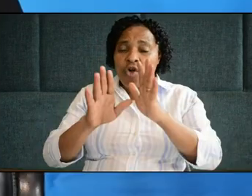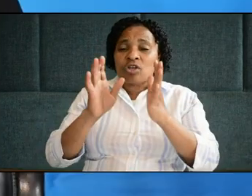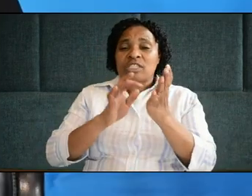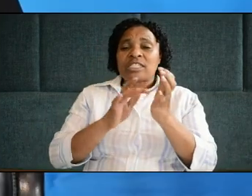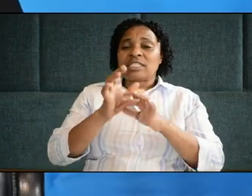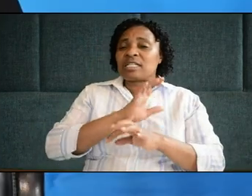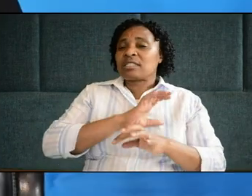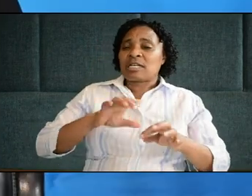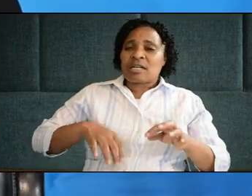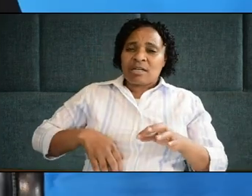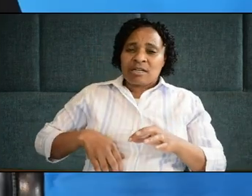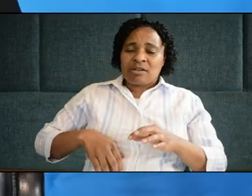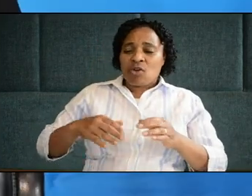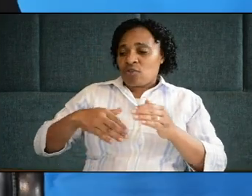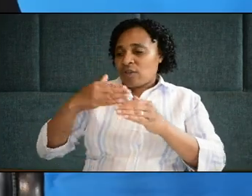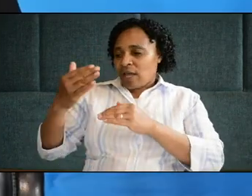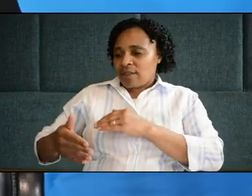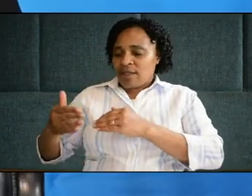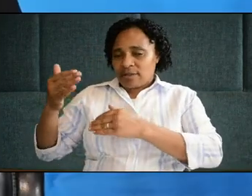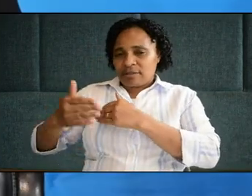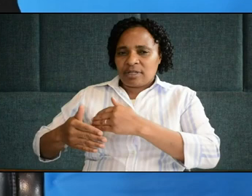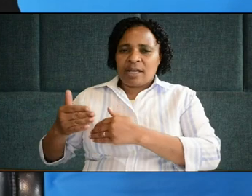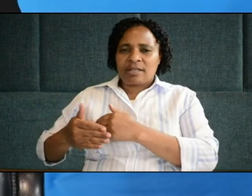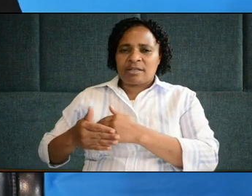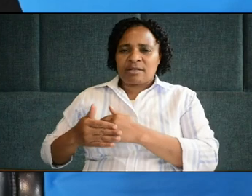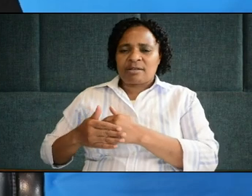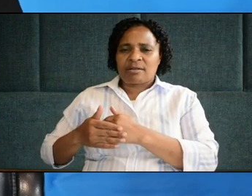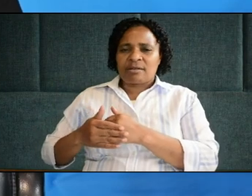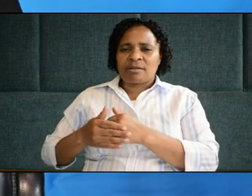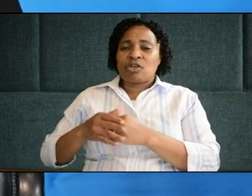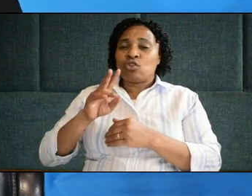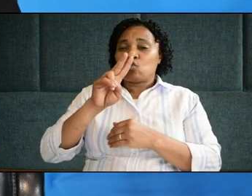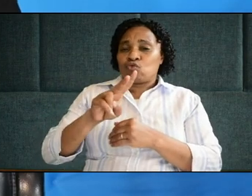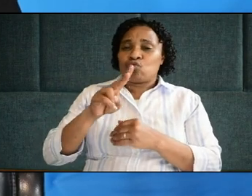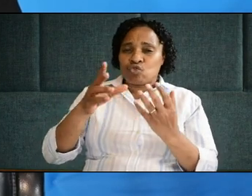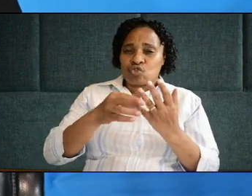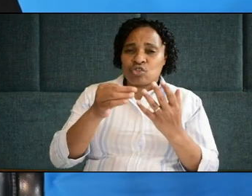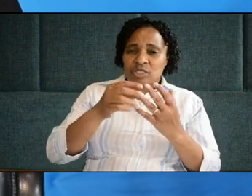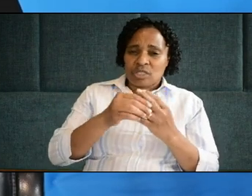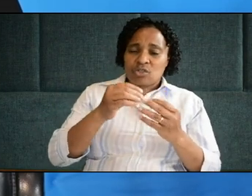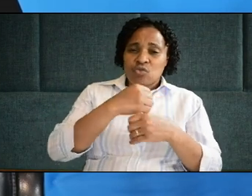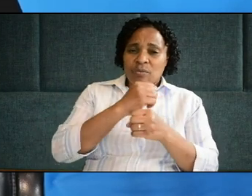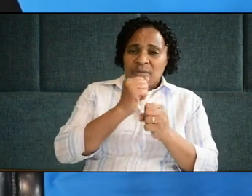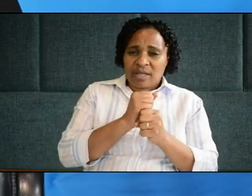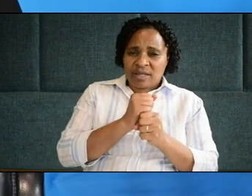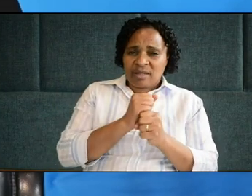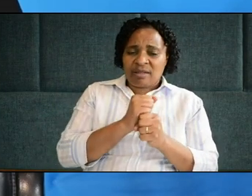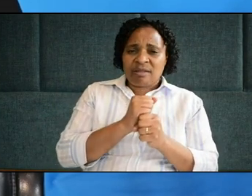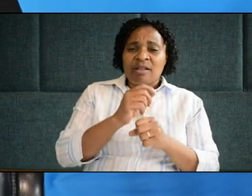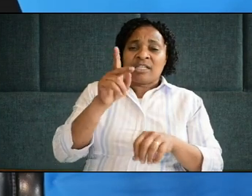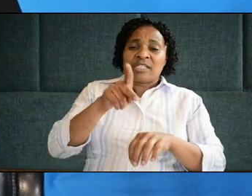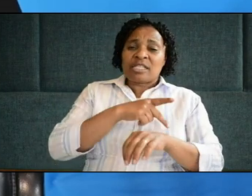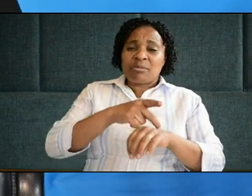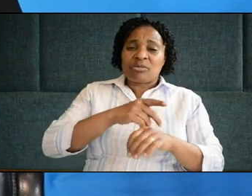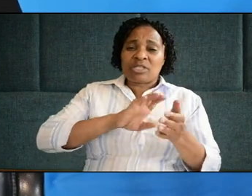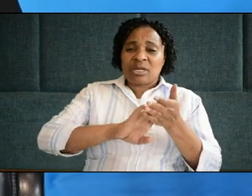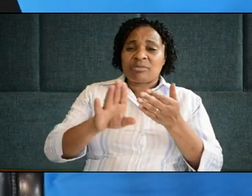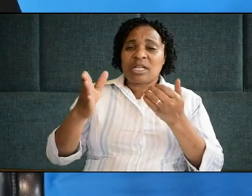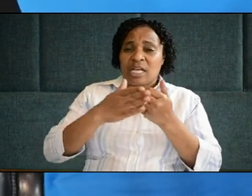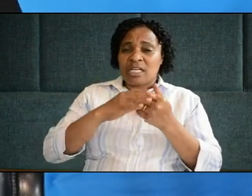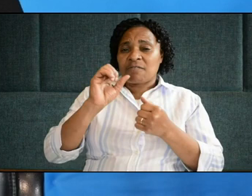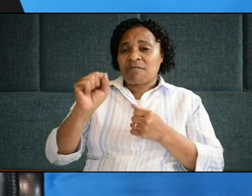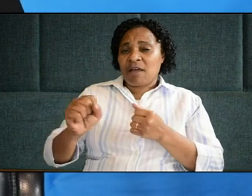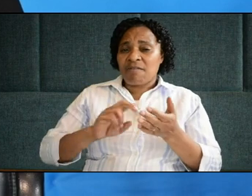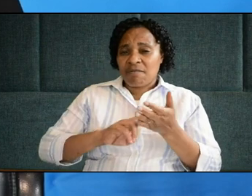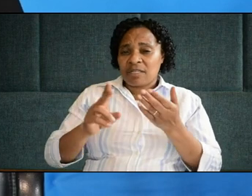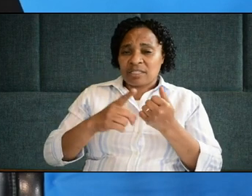not following Christ, you're on the other side. They're just two choices to make. Psalms 95 verse 6 says,